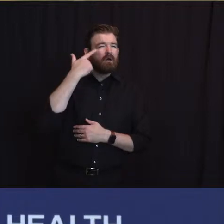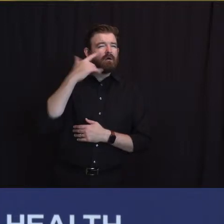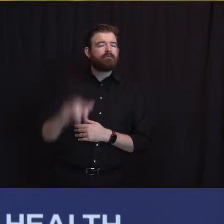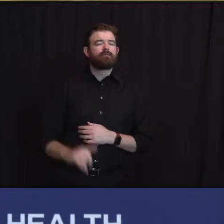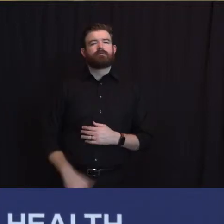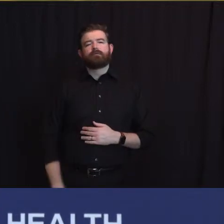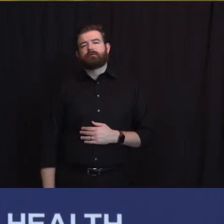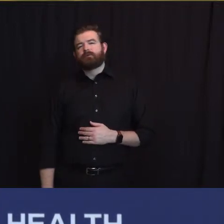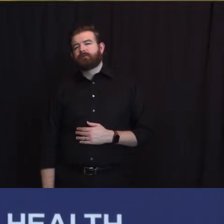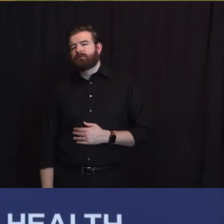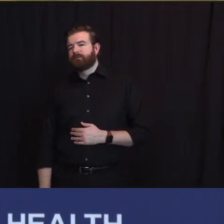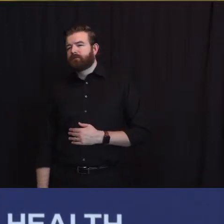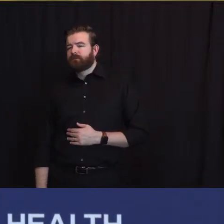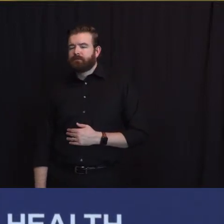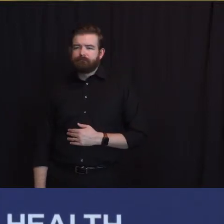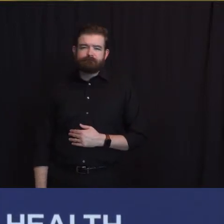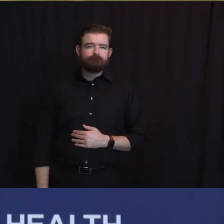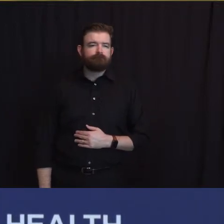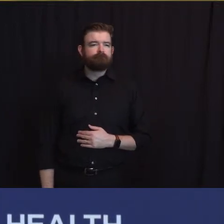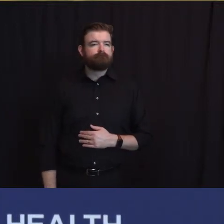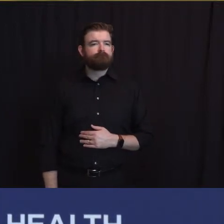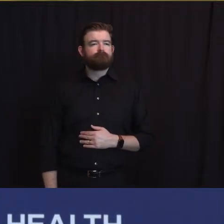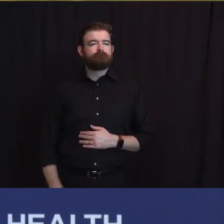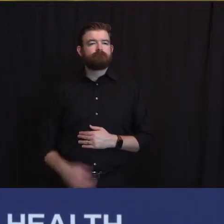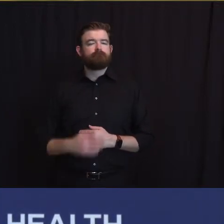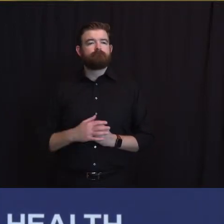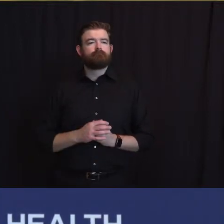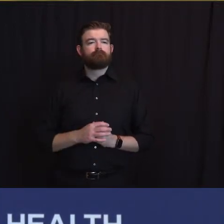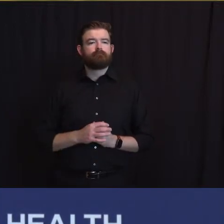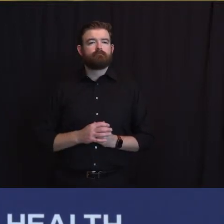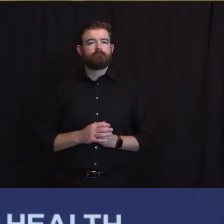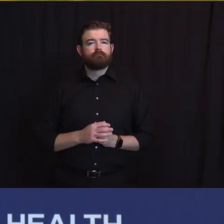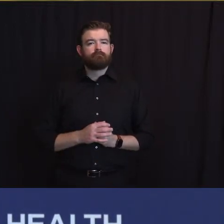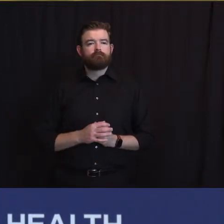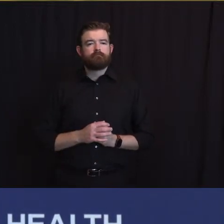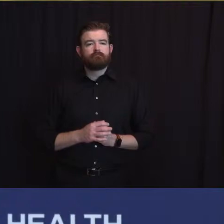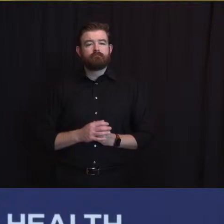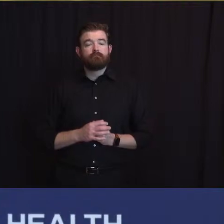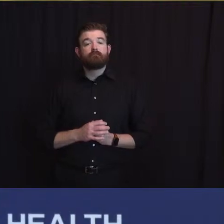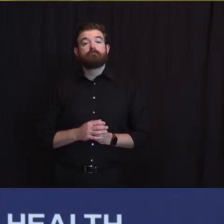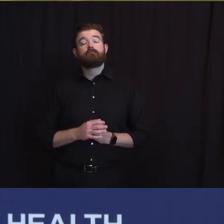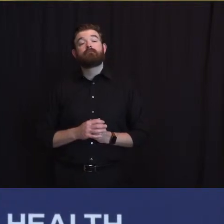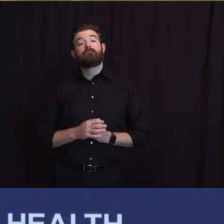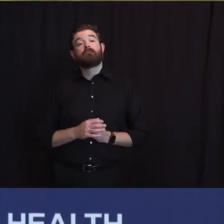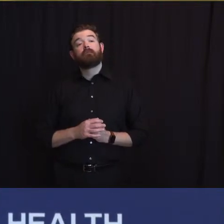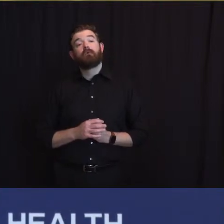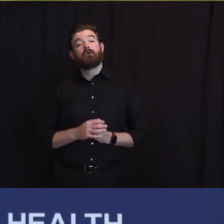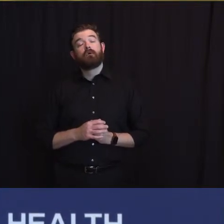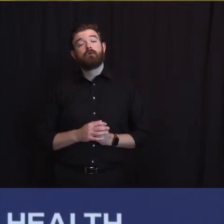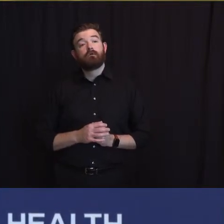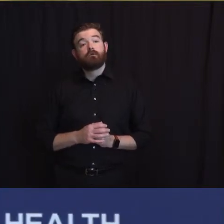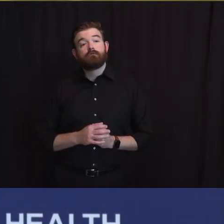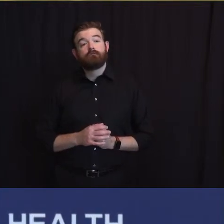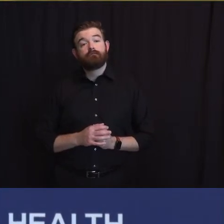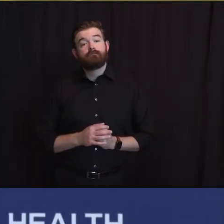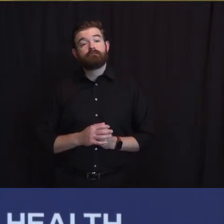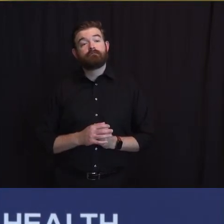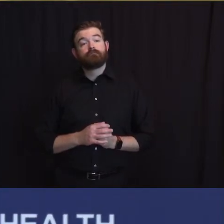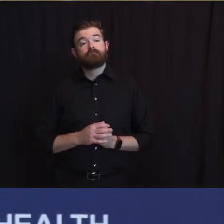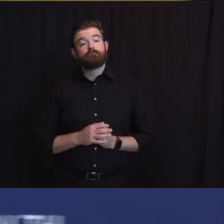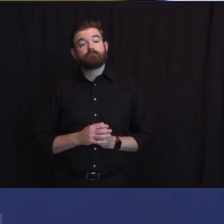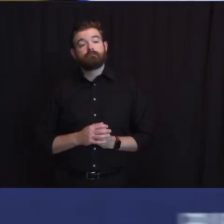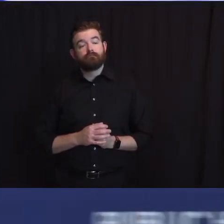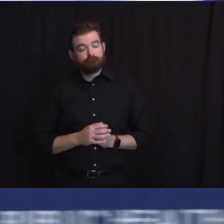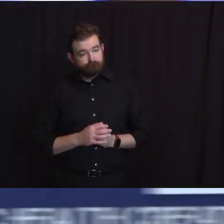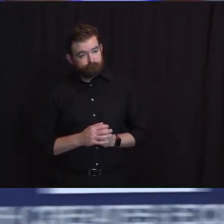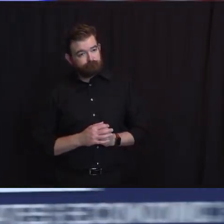heavy heart, also would love to get a sense of, this is a particular special week and month, and I know you were going to address that as well. Great to have you. Thank you, Governor.